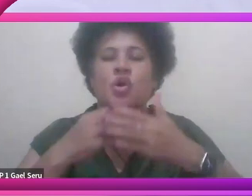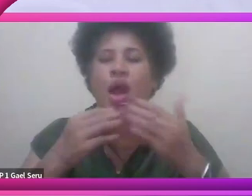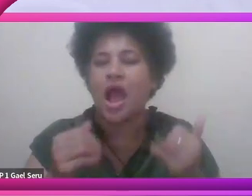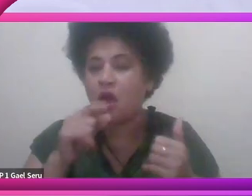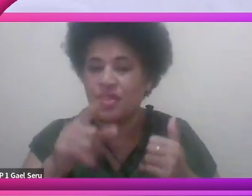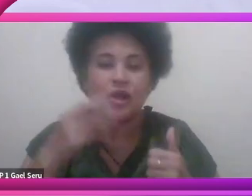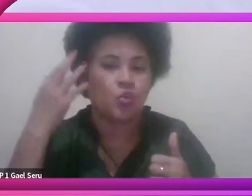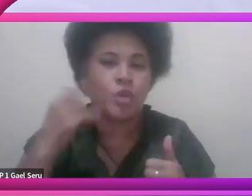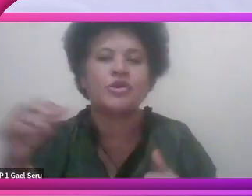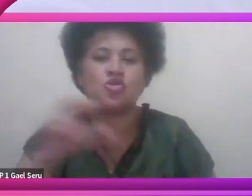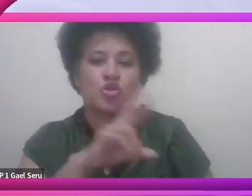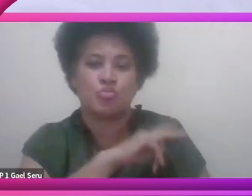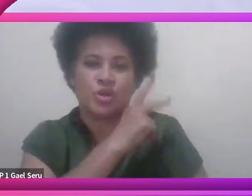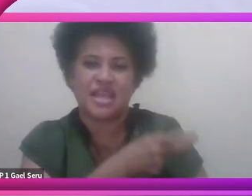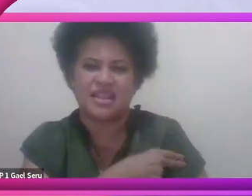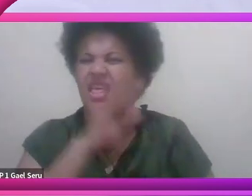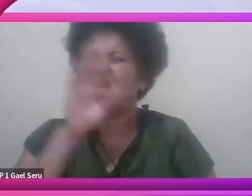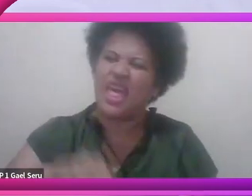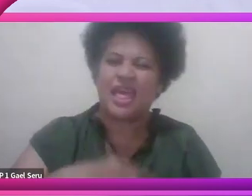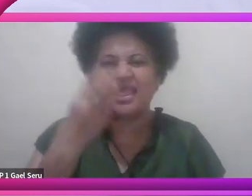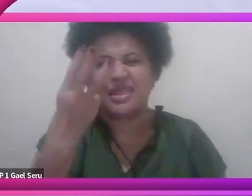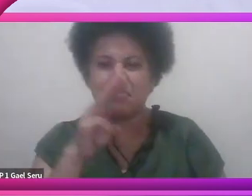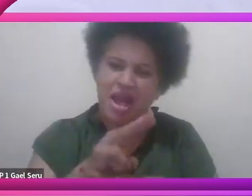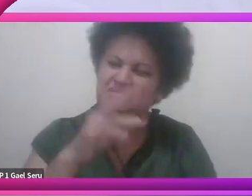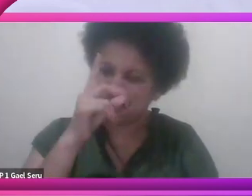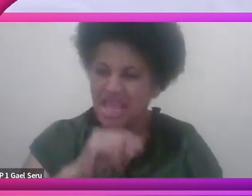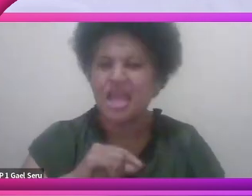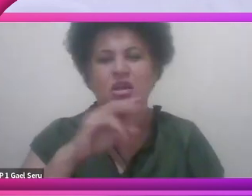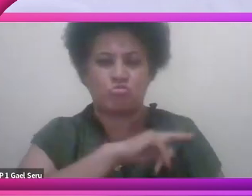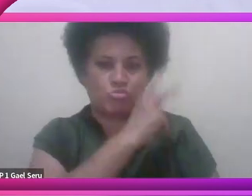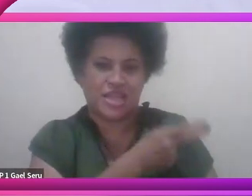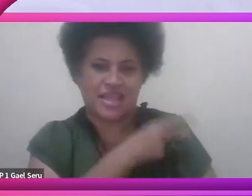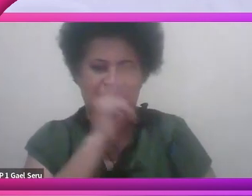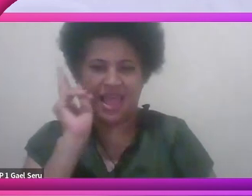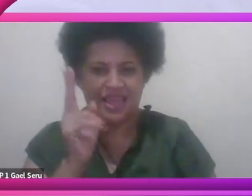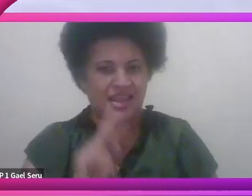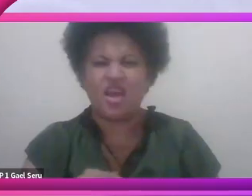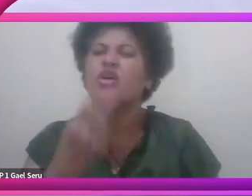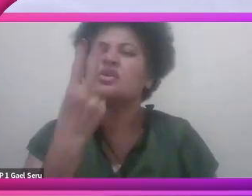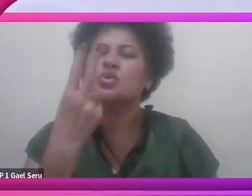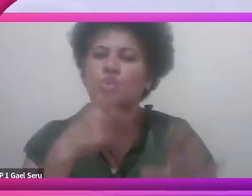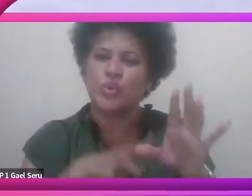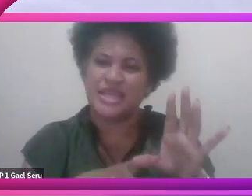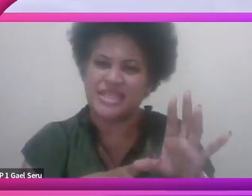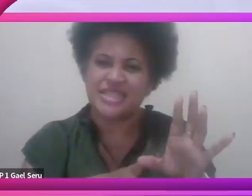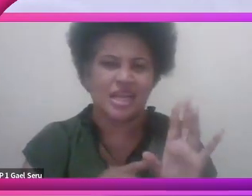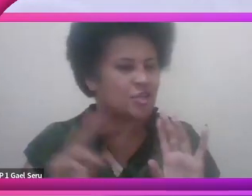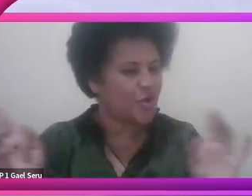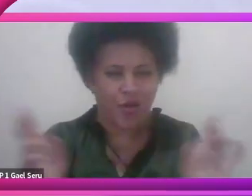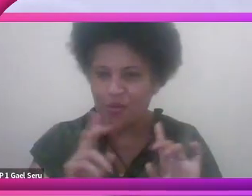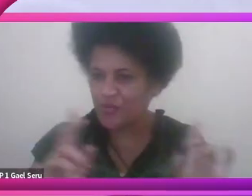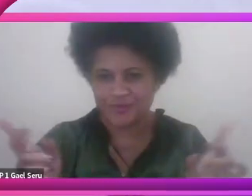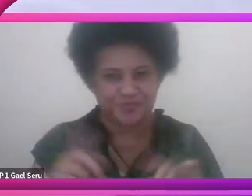have baby? We say, oh, 3 months, you can have pregnant again. 2 years, you have pregnant again. It's not clear cut. It's not the clear cut how